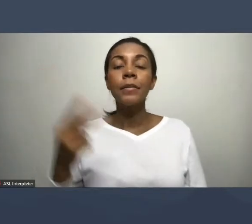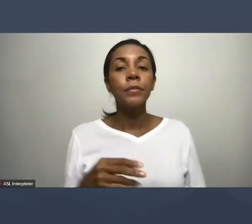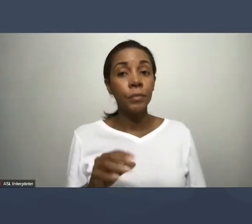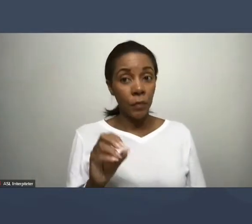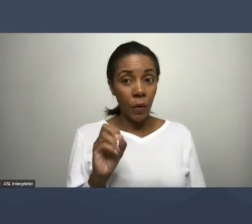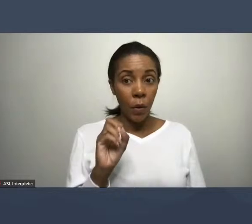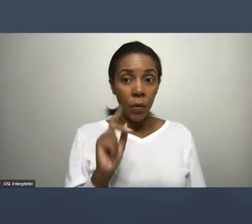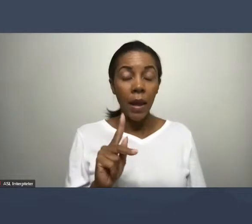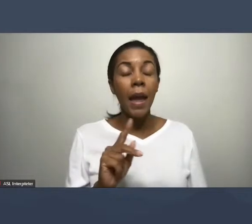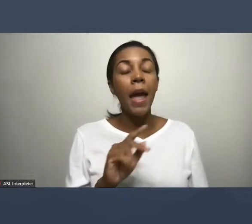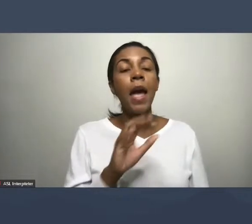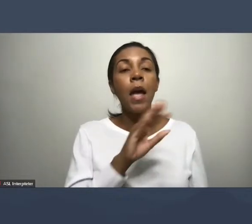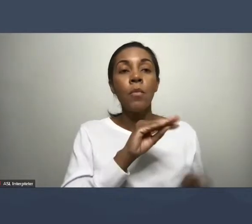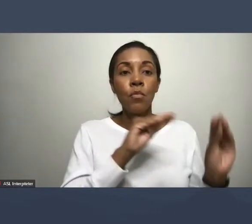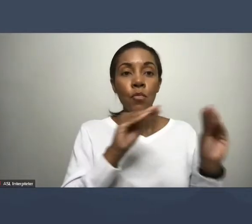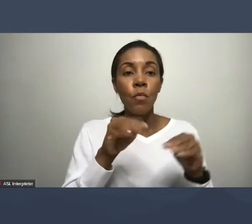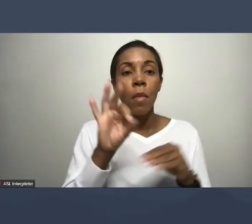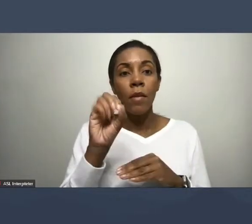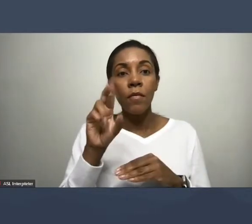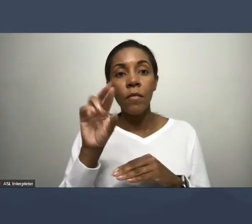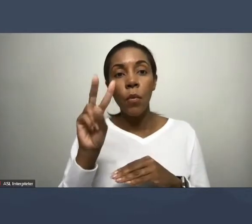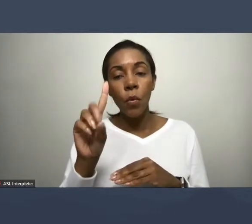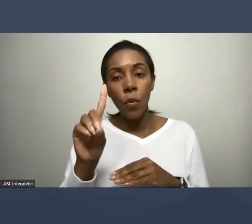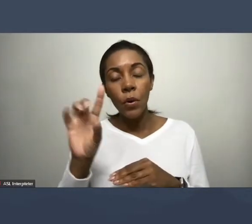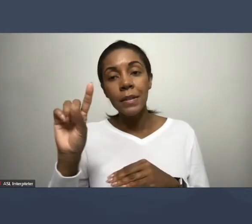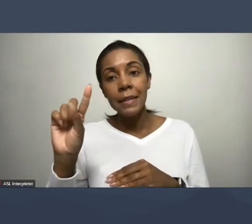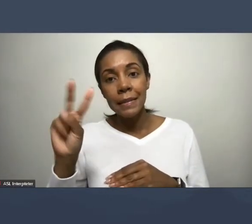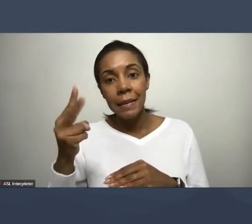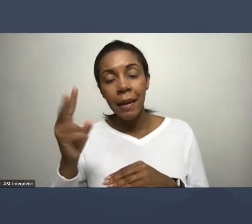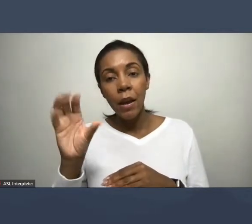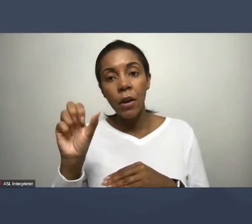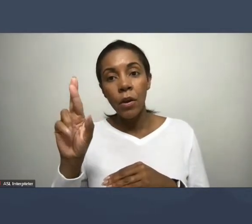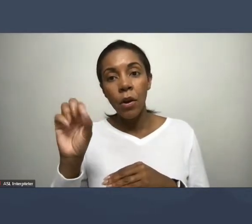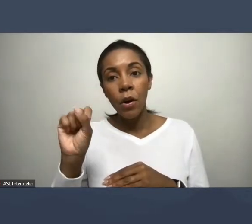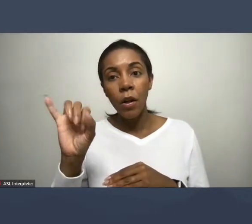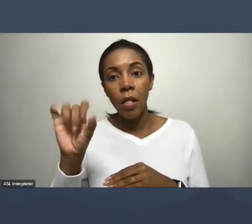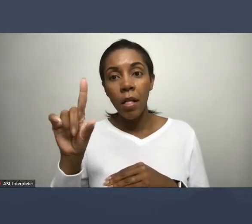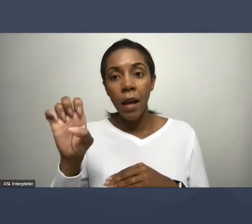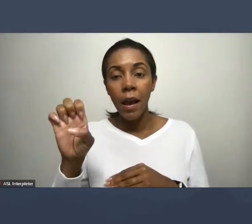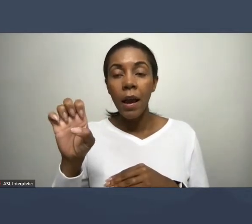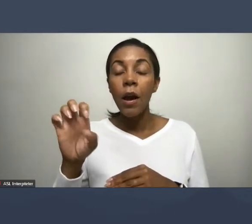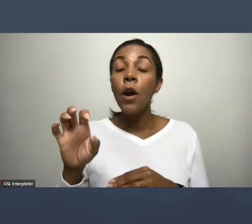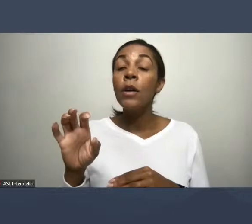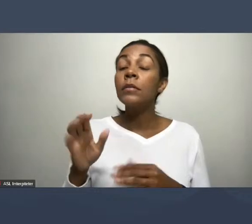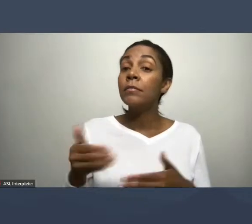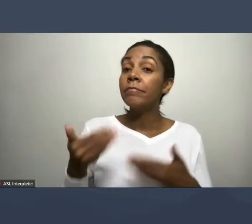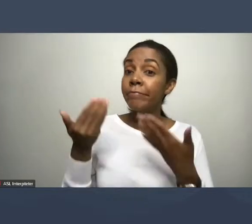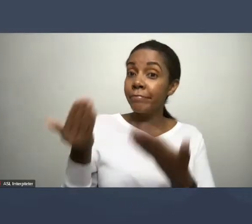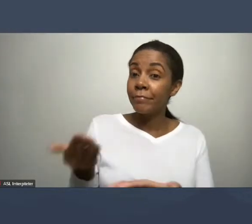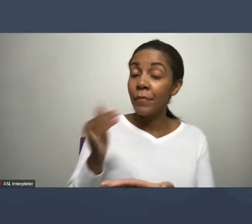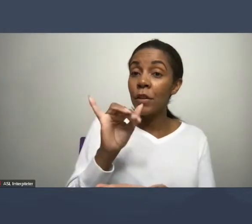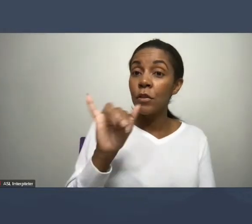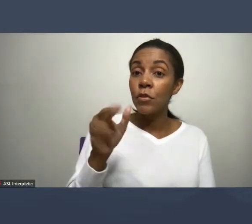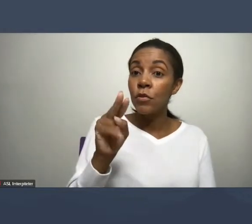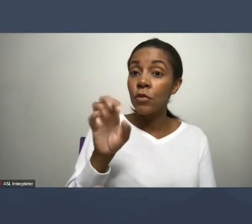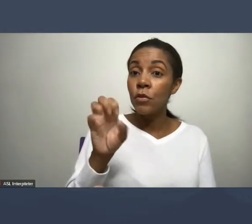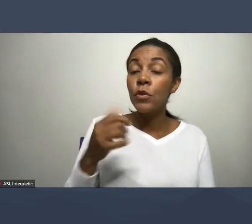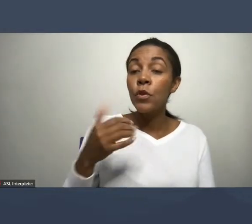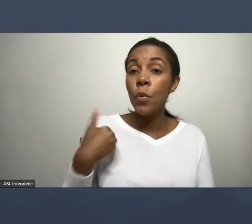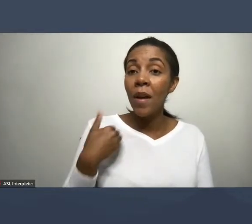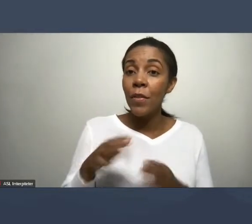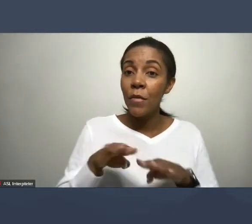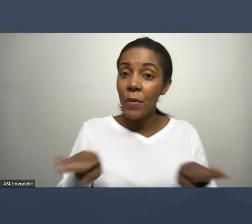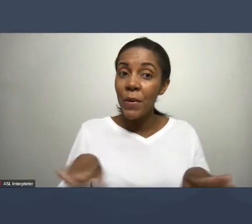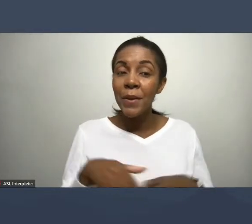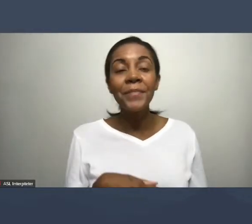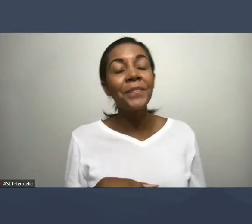by Ford, seconded by Carlisle. Councilwoman Johnson, you have the floor. Well, thank you, Chair, so much for this opportunity. It is an honor for